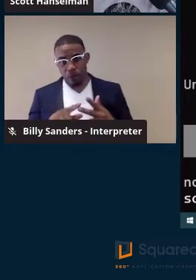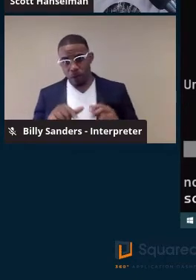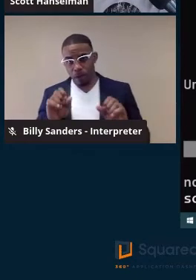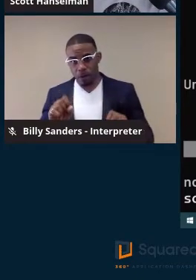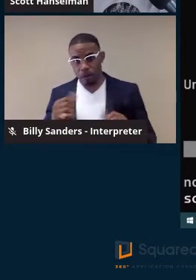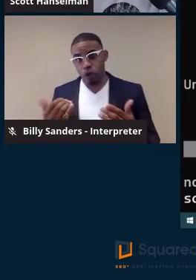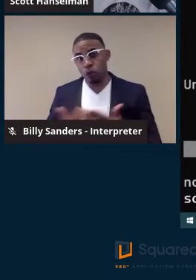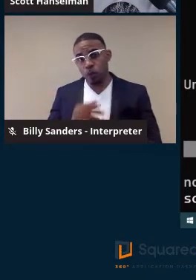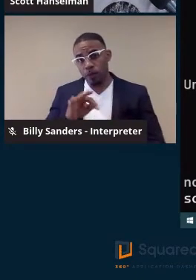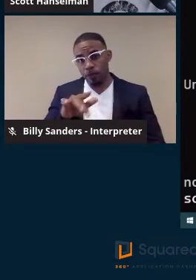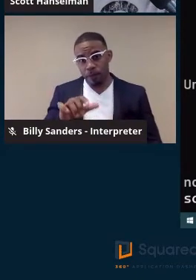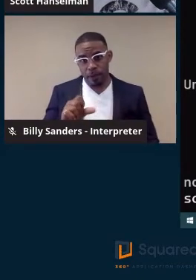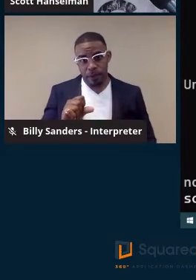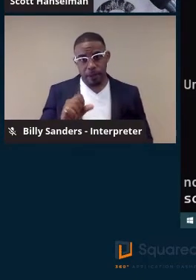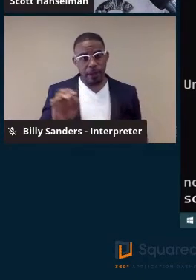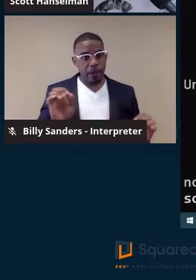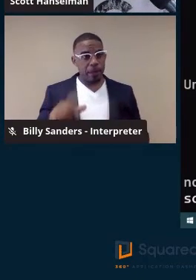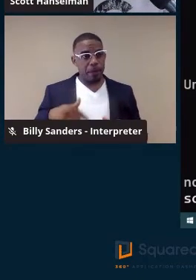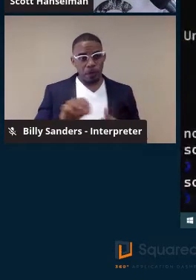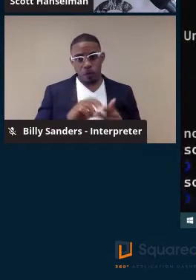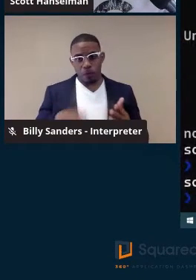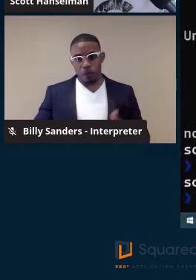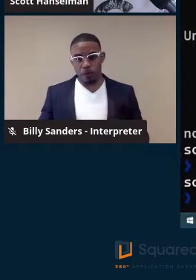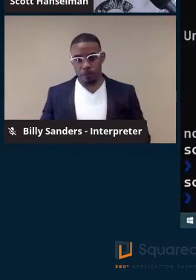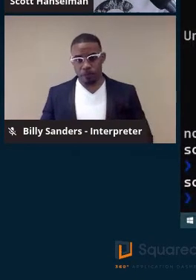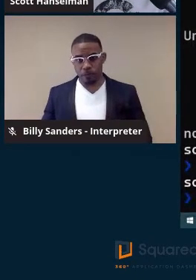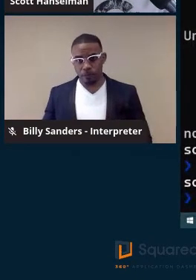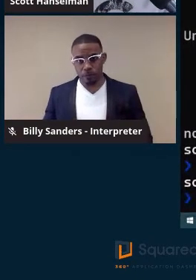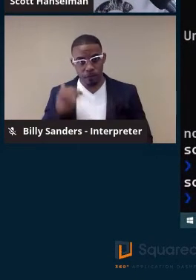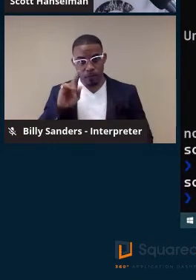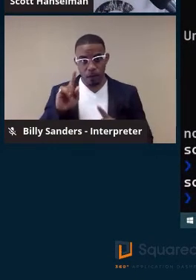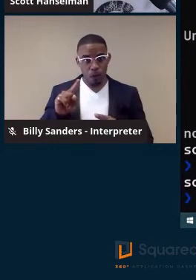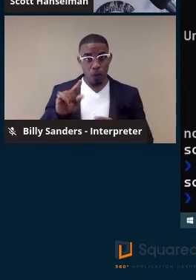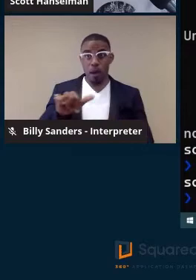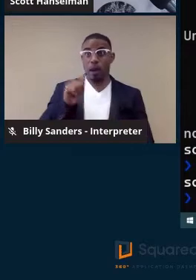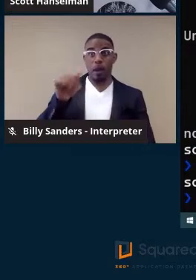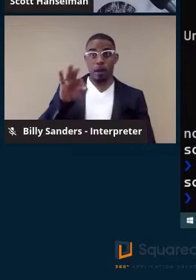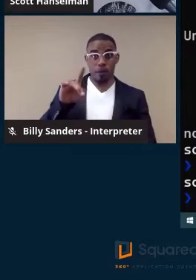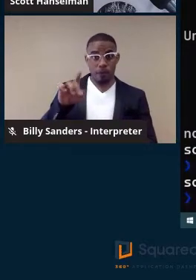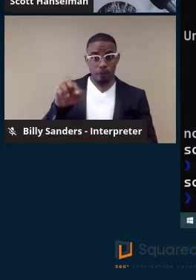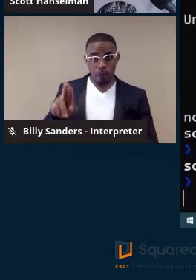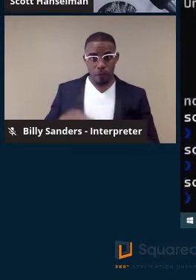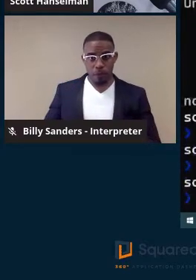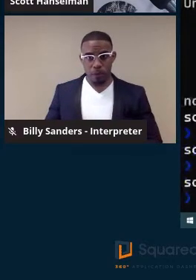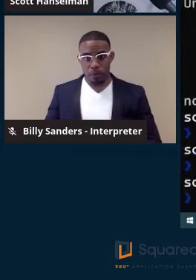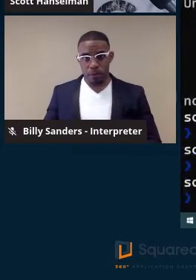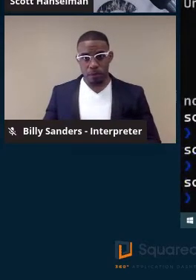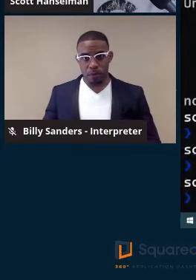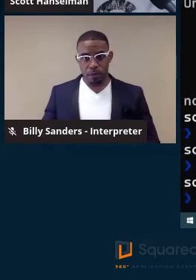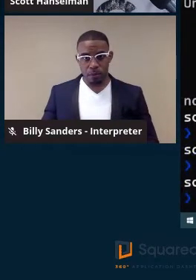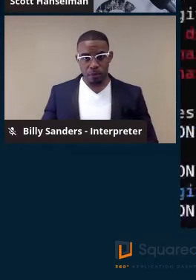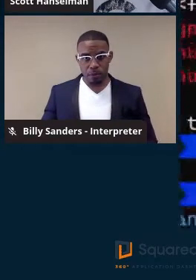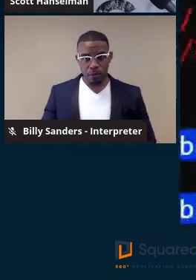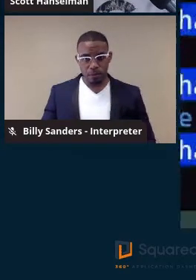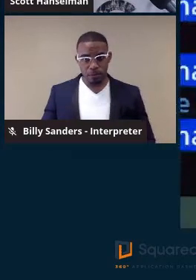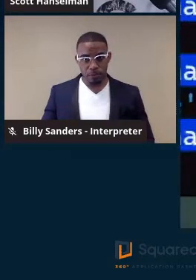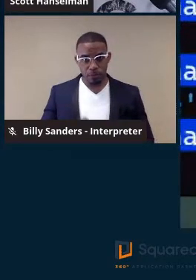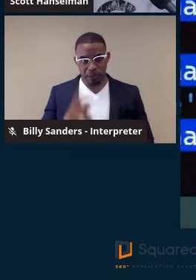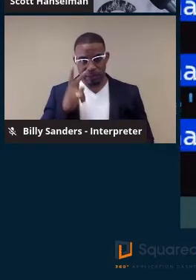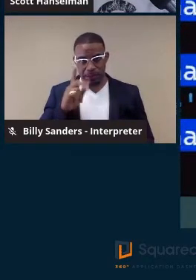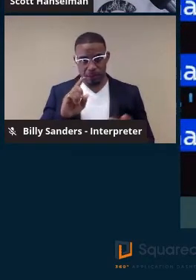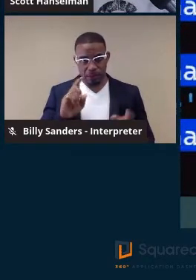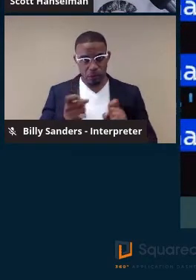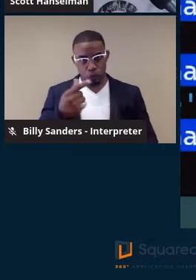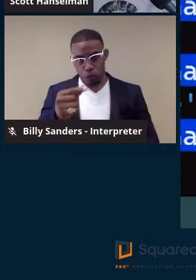new files, and nothing's been removed. If I go to another folder, we can see it turned